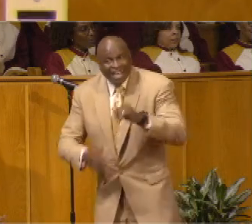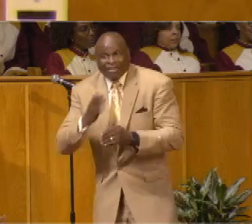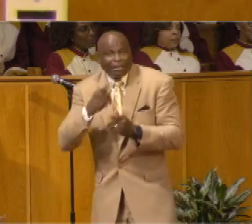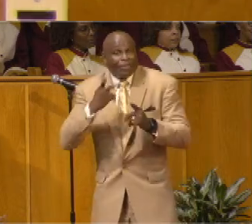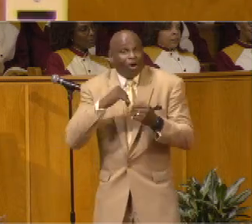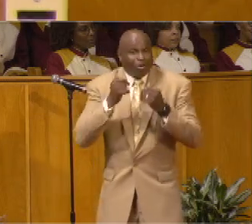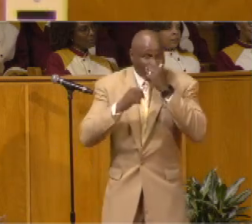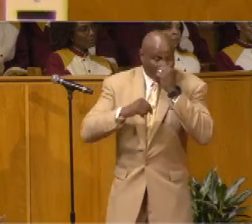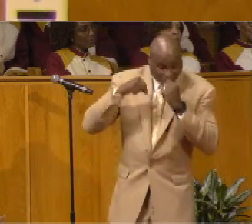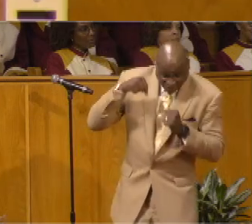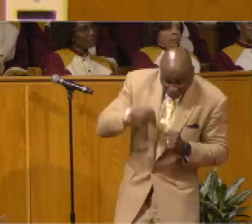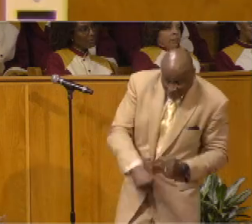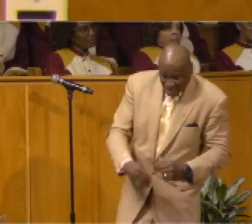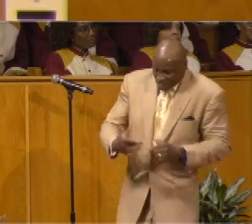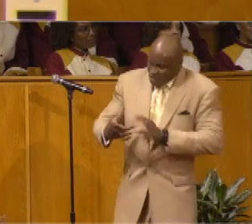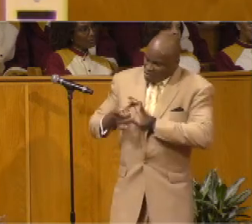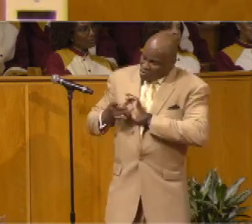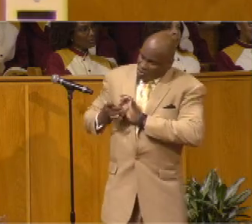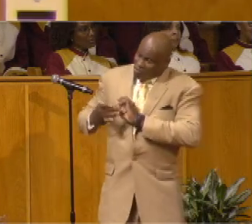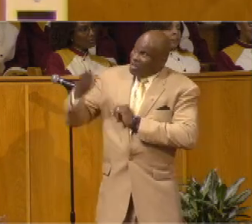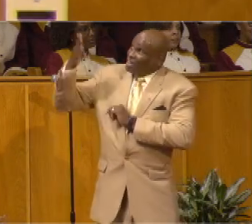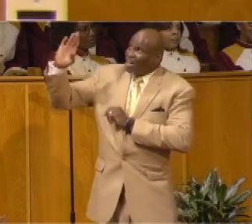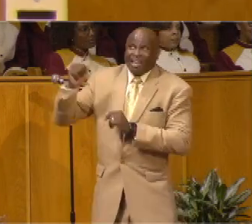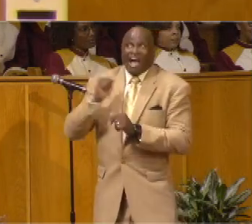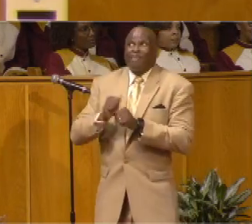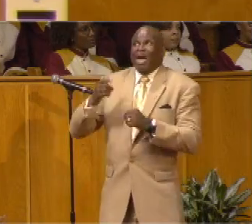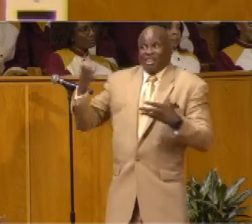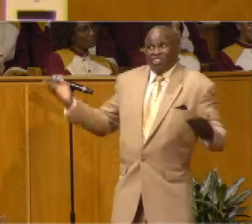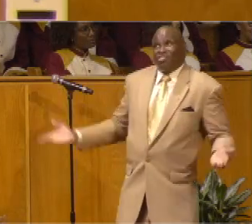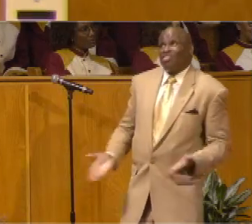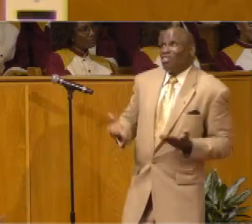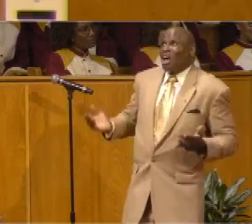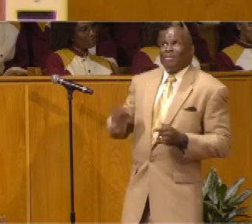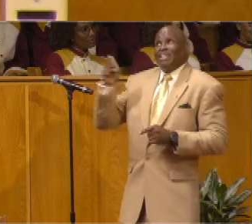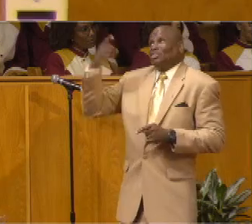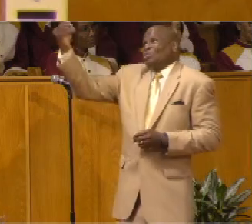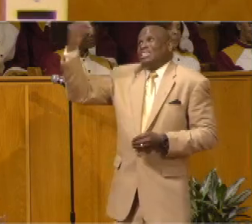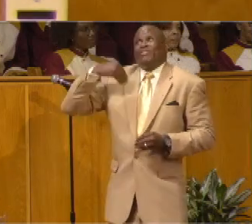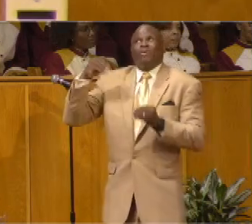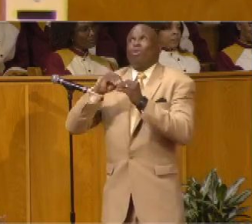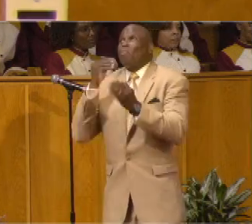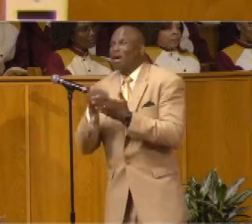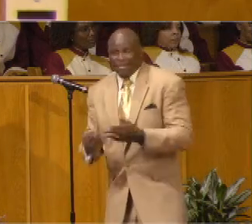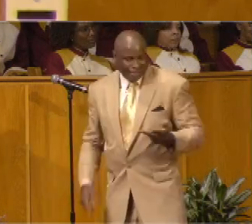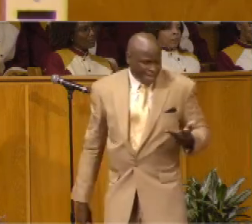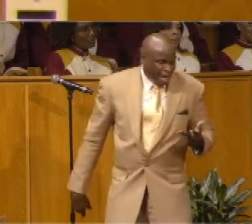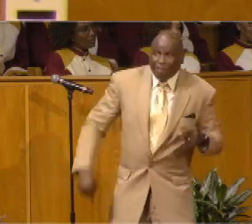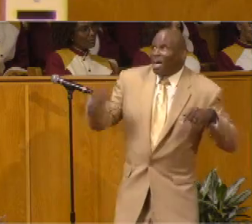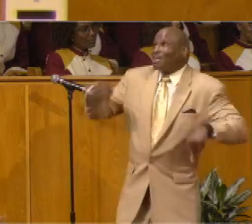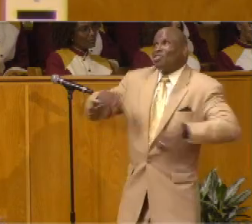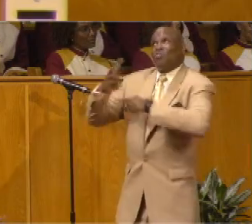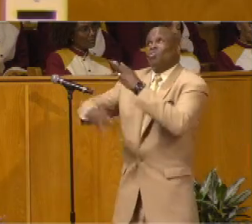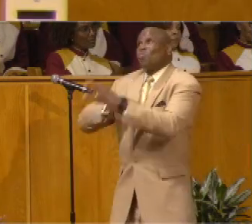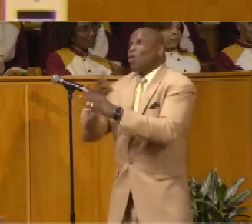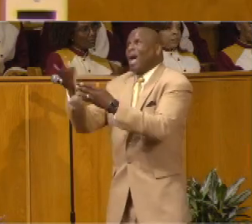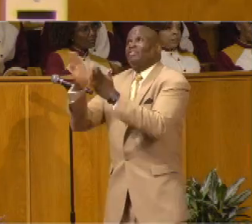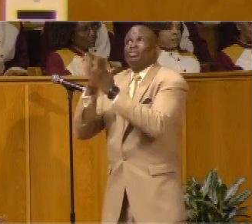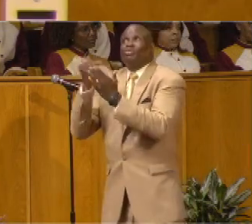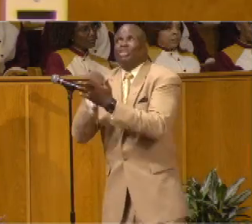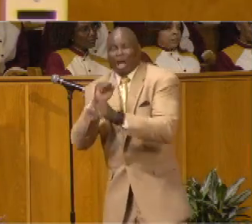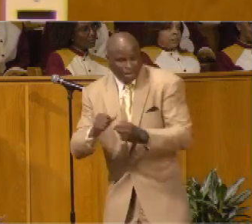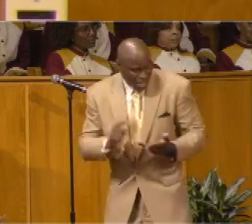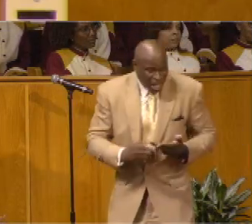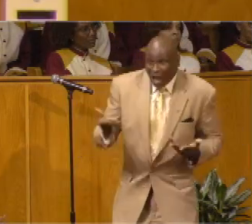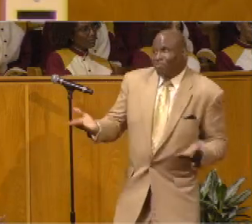reach that deep place where you tell God, listen, I'm not down here because I need you to give me more money. I'm not down here asking for a new job. I'm